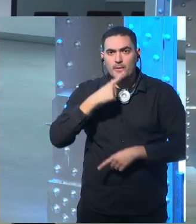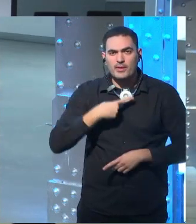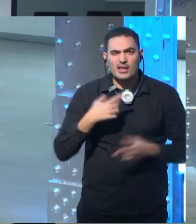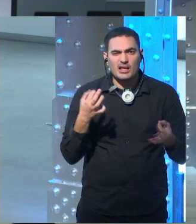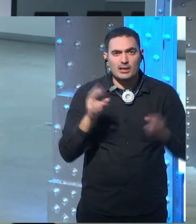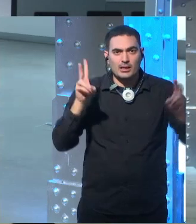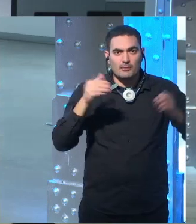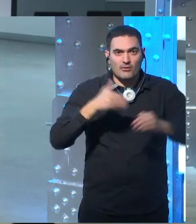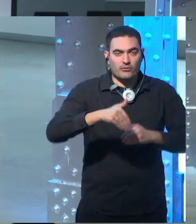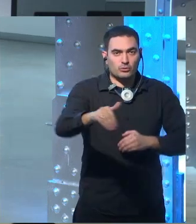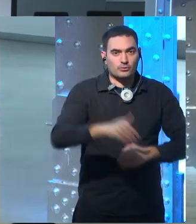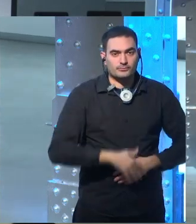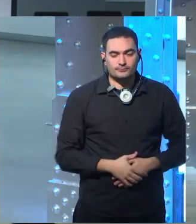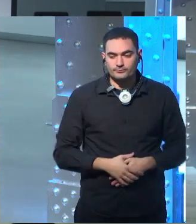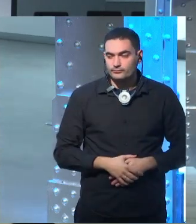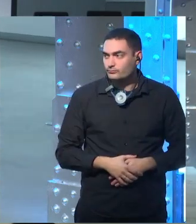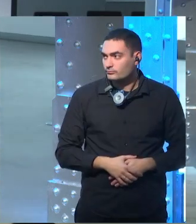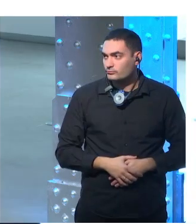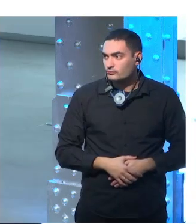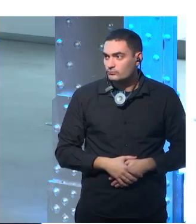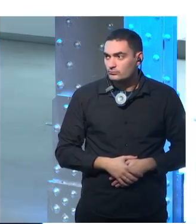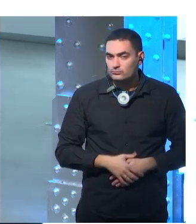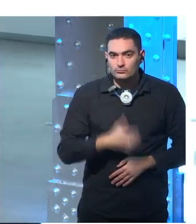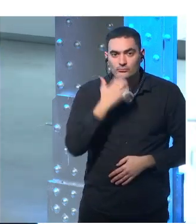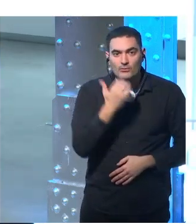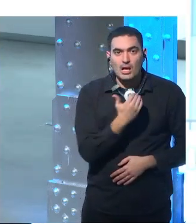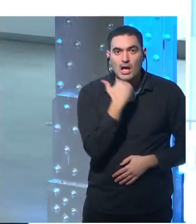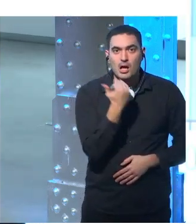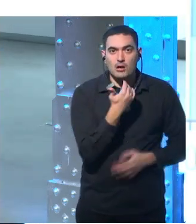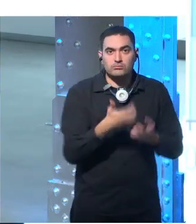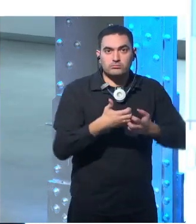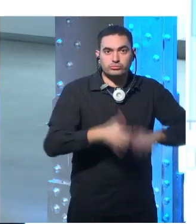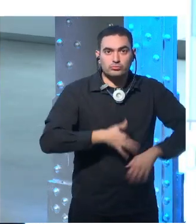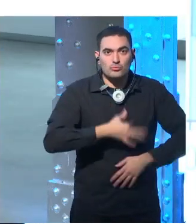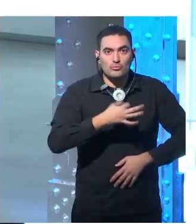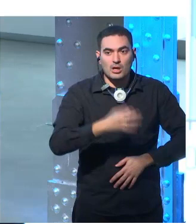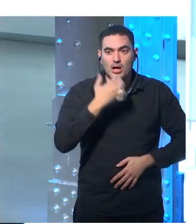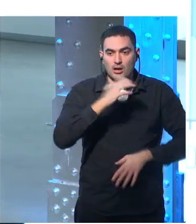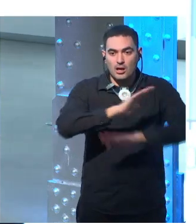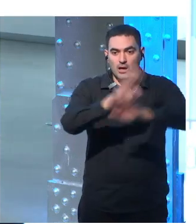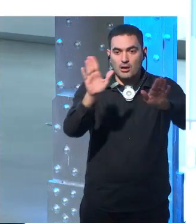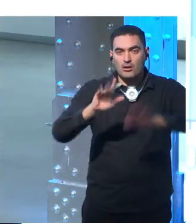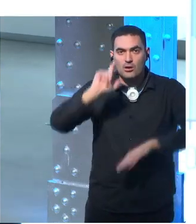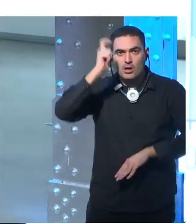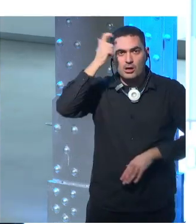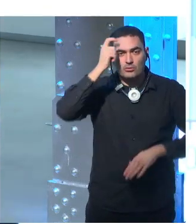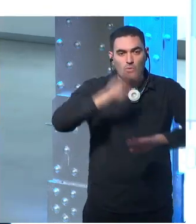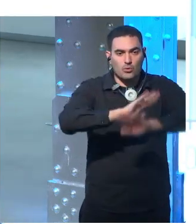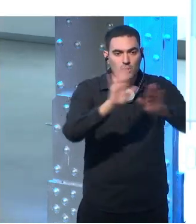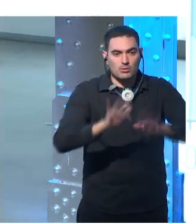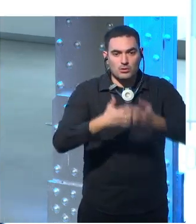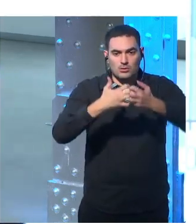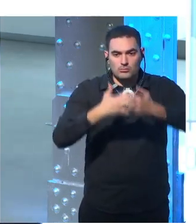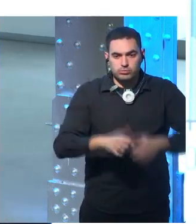becomes automatable, it is typically eventually automated away. And the question